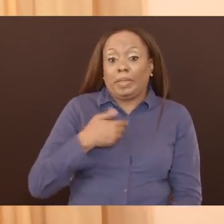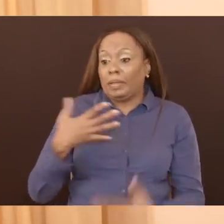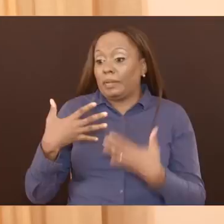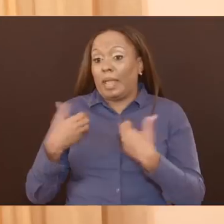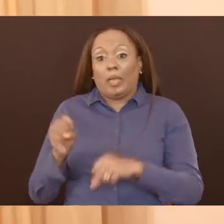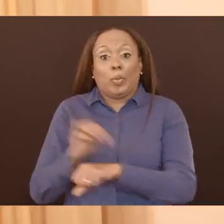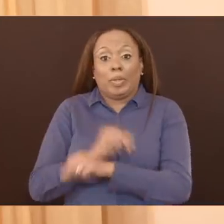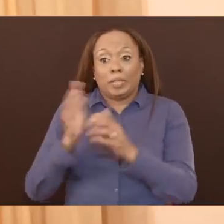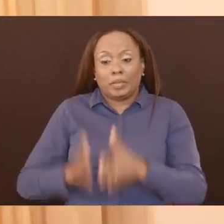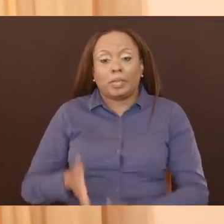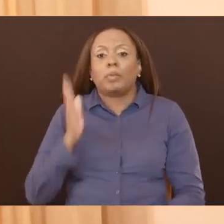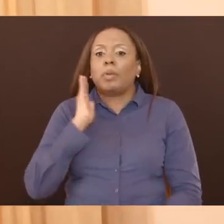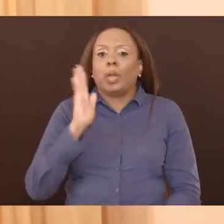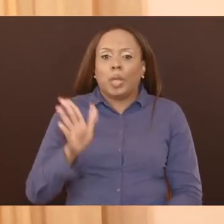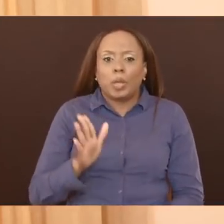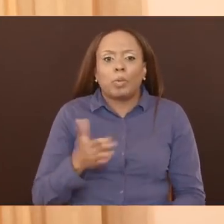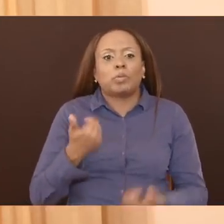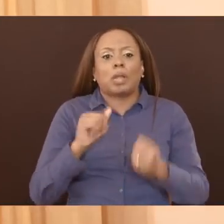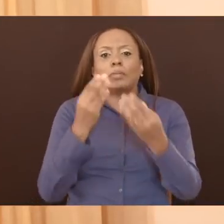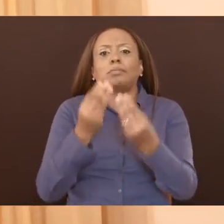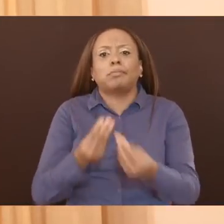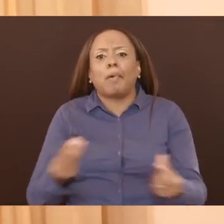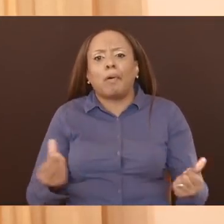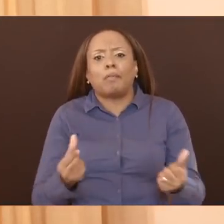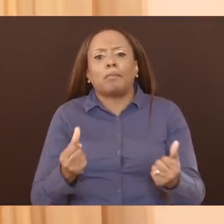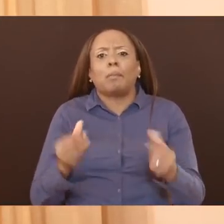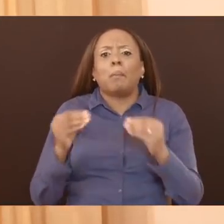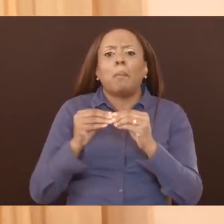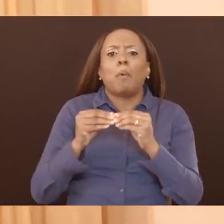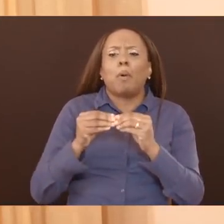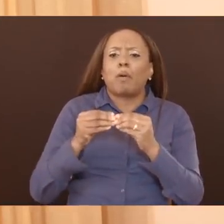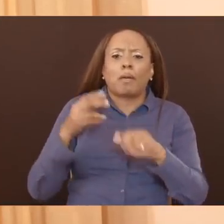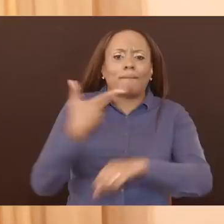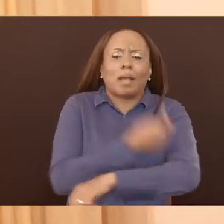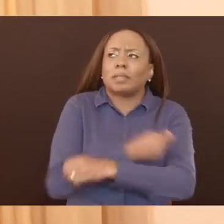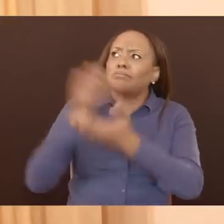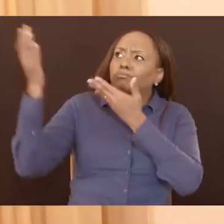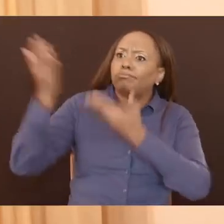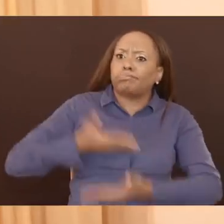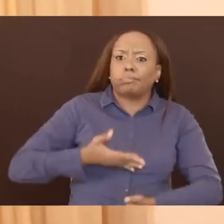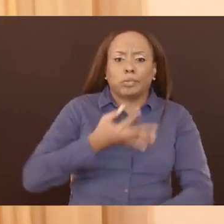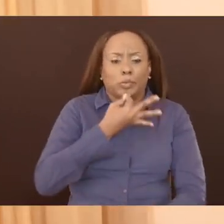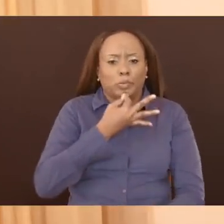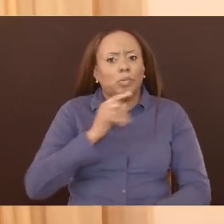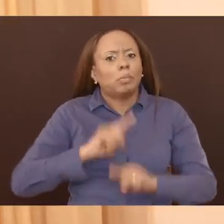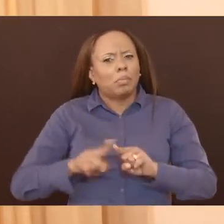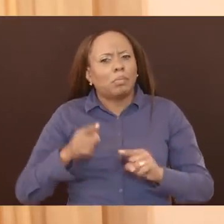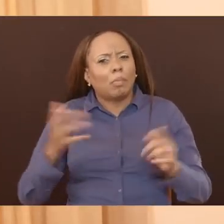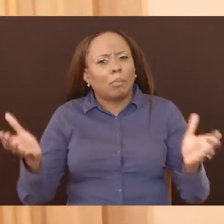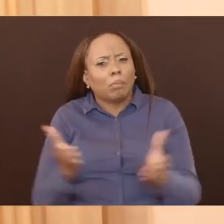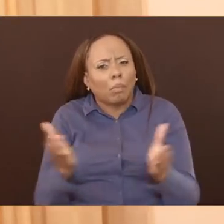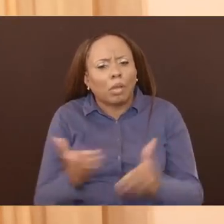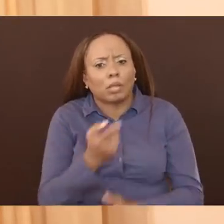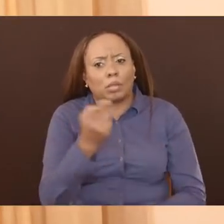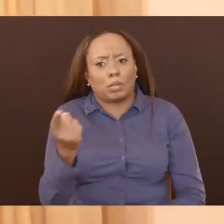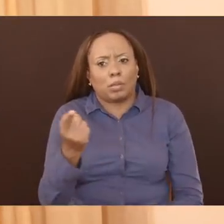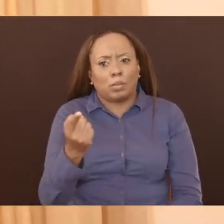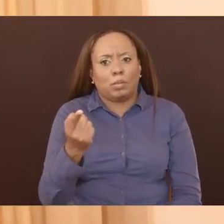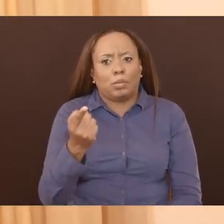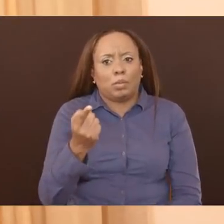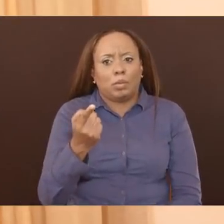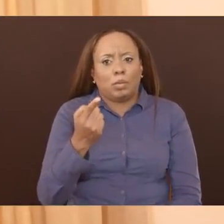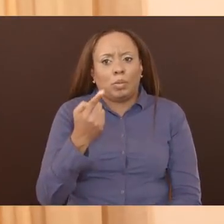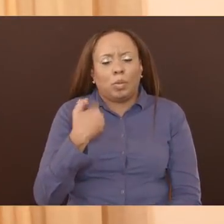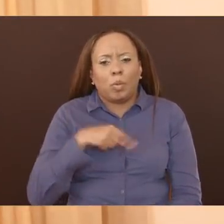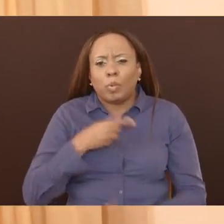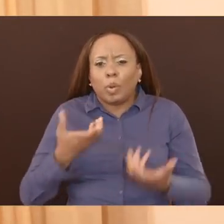additional vaccines that must come in a few weeks' time. But I need you to help us reach the persons if we are going to avoid deaths and